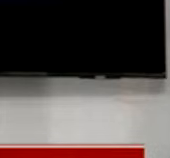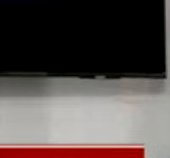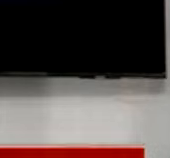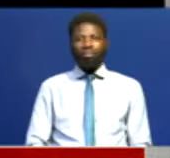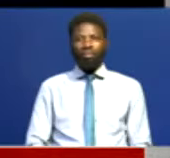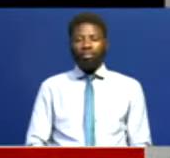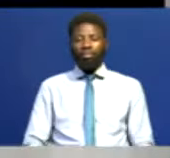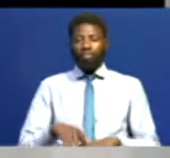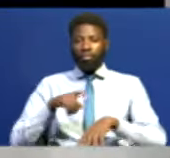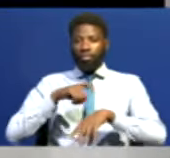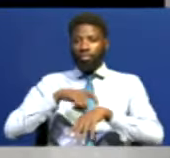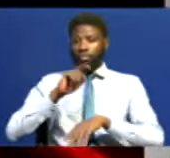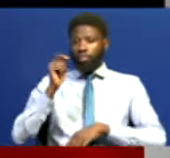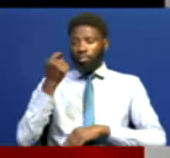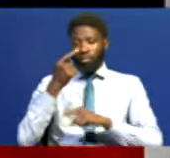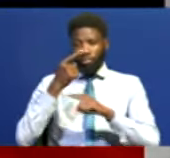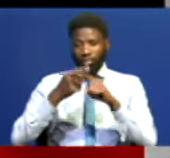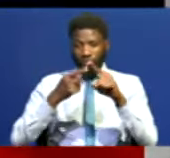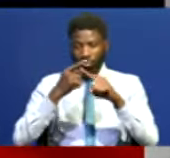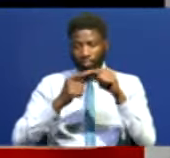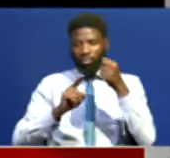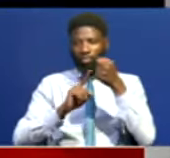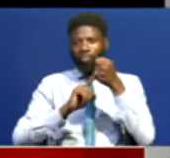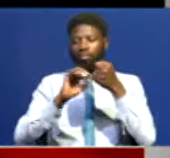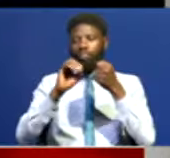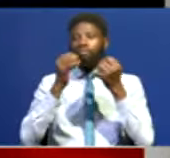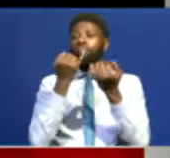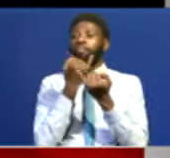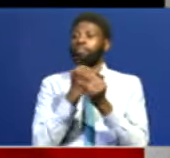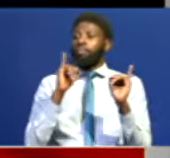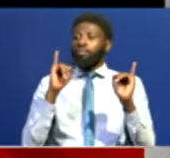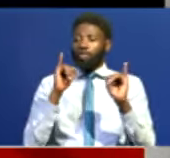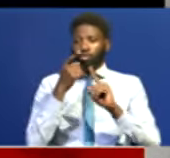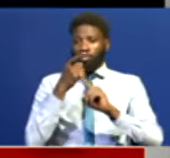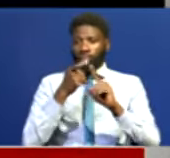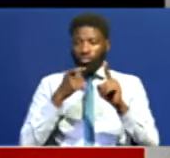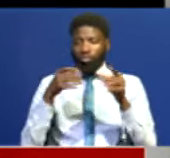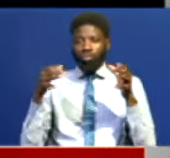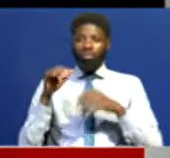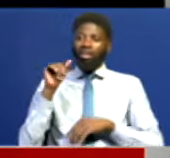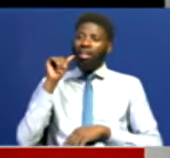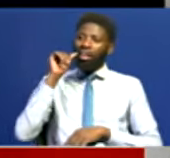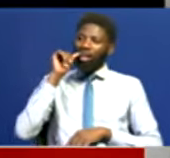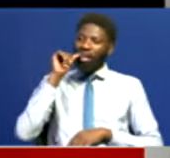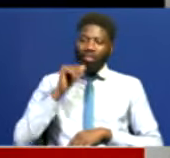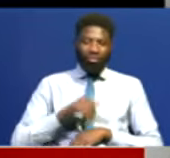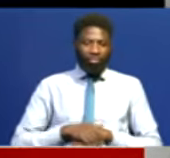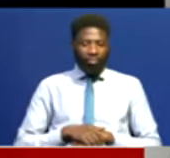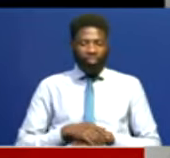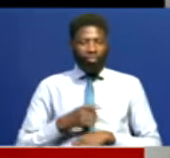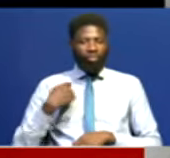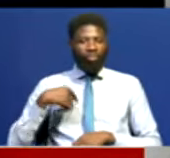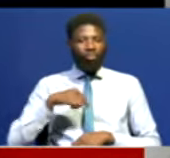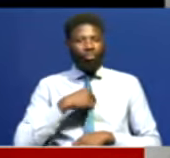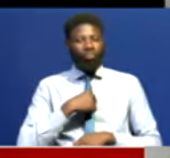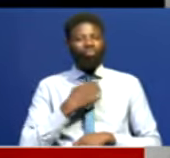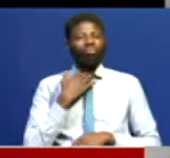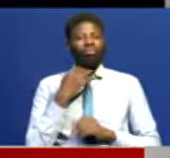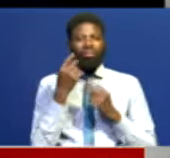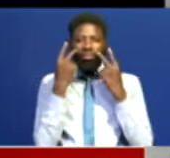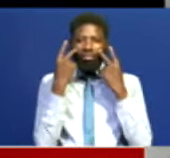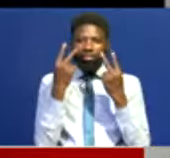Now, as Kenya marks 60 years of independence from the British colony, we delve into the milestones of the